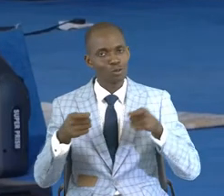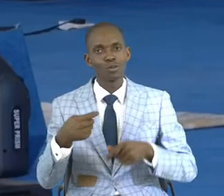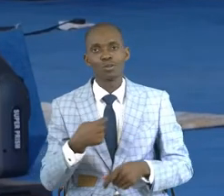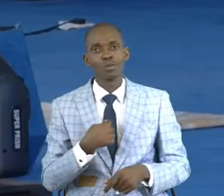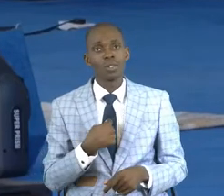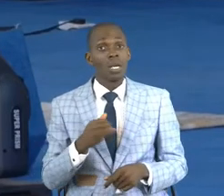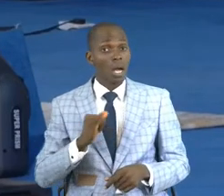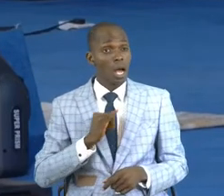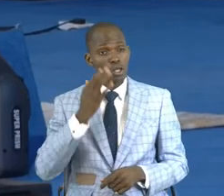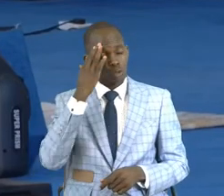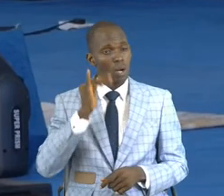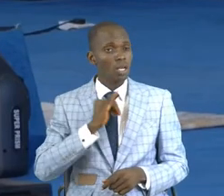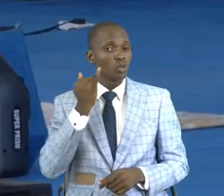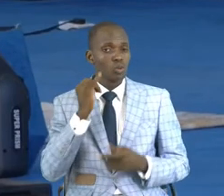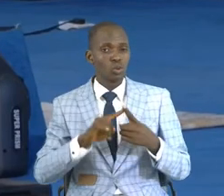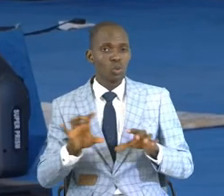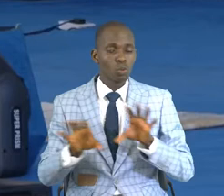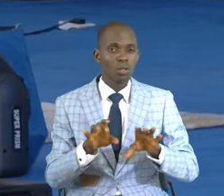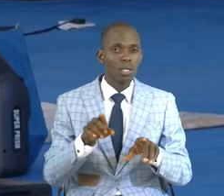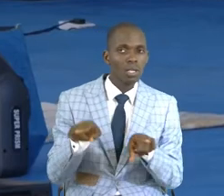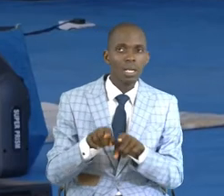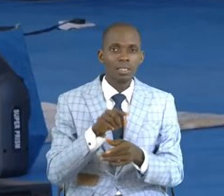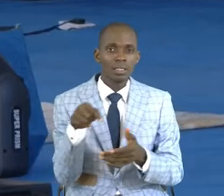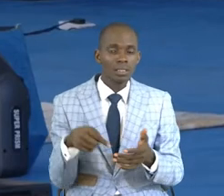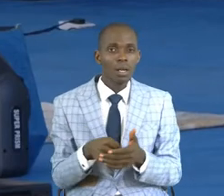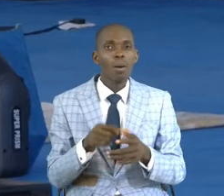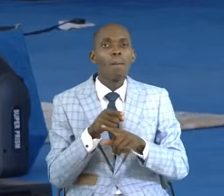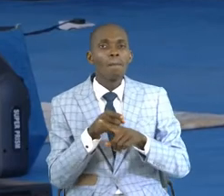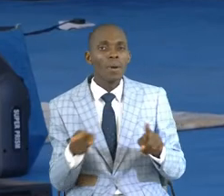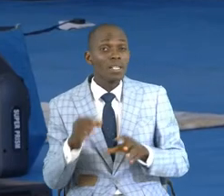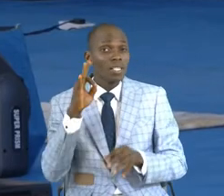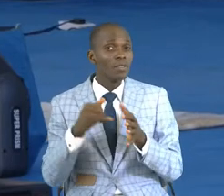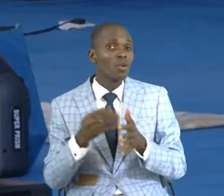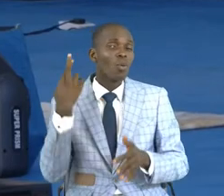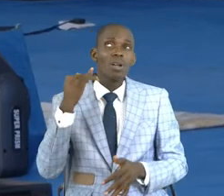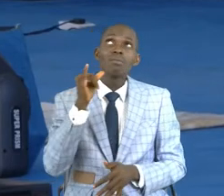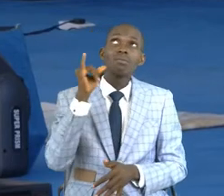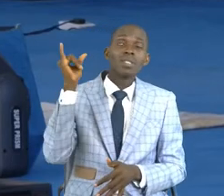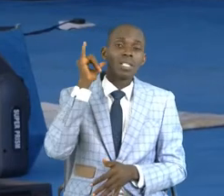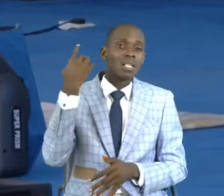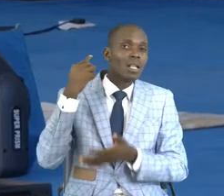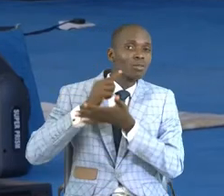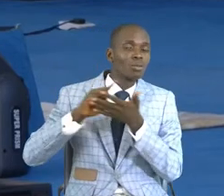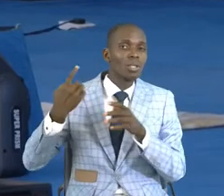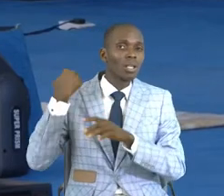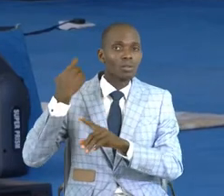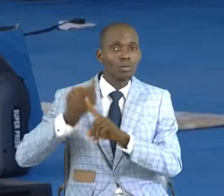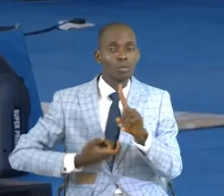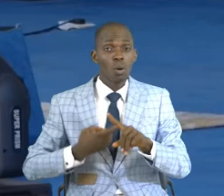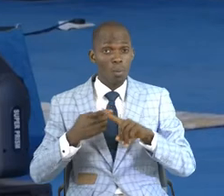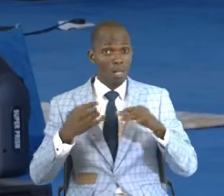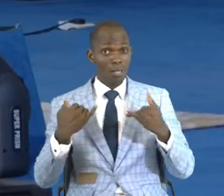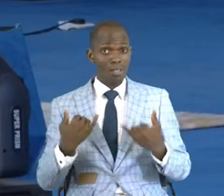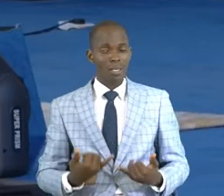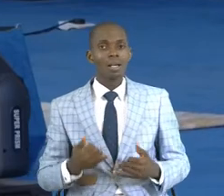should have done, I would have done, if it were yesterday, if it were last week or last month. But now I'm going